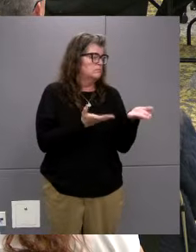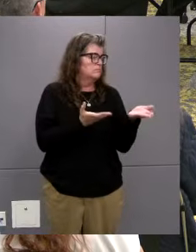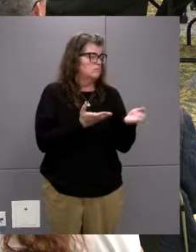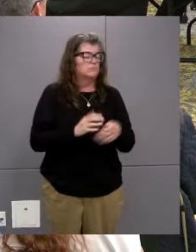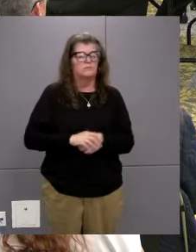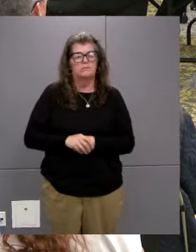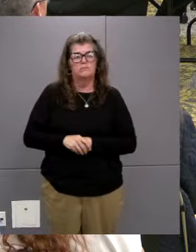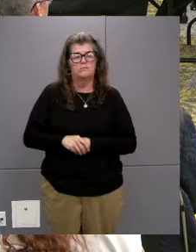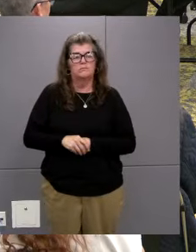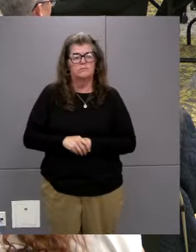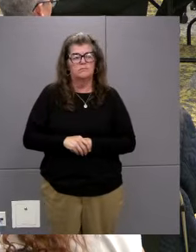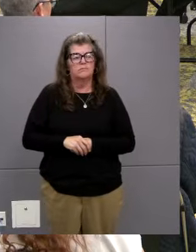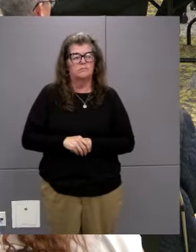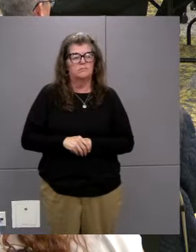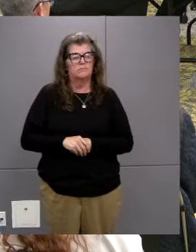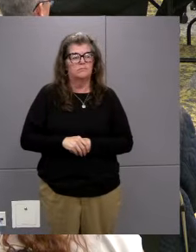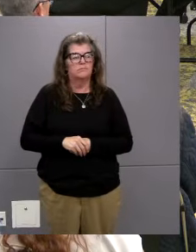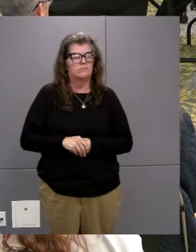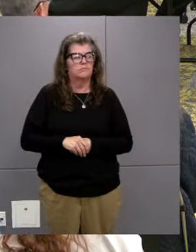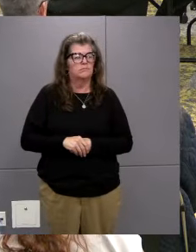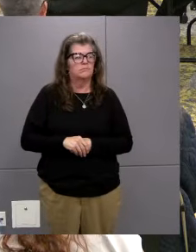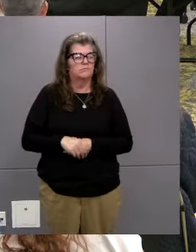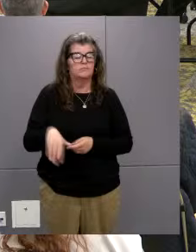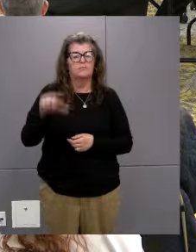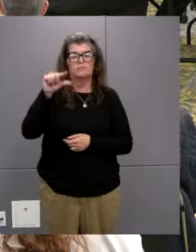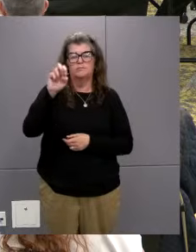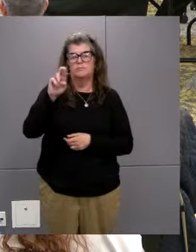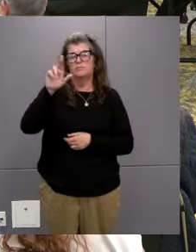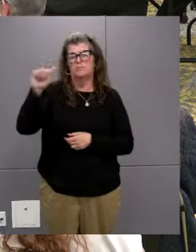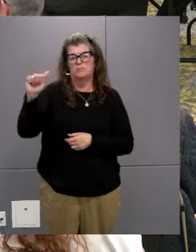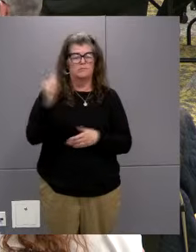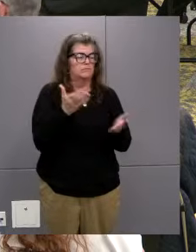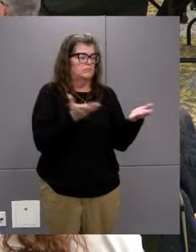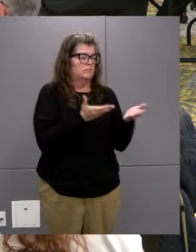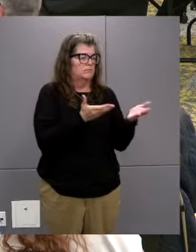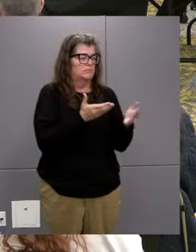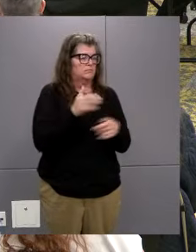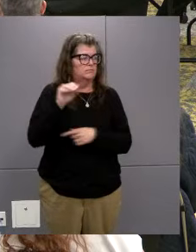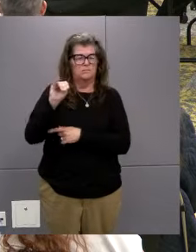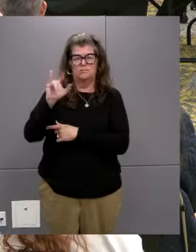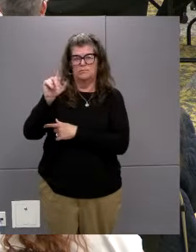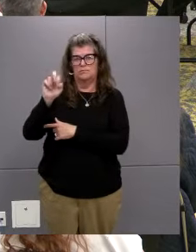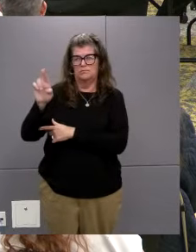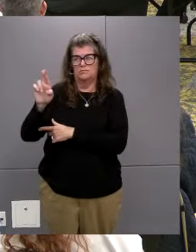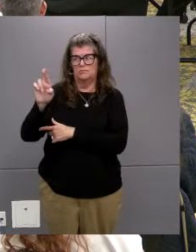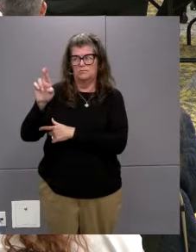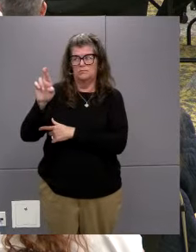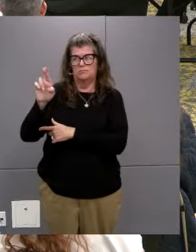Present. Trustee Guerra? Present. Trustee Miller?